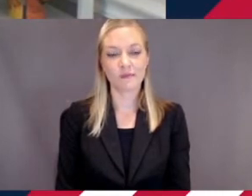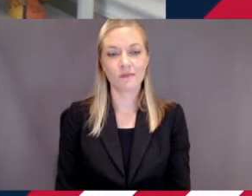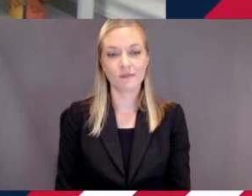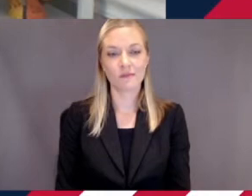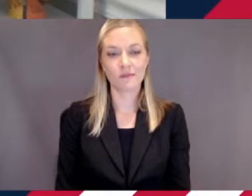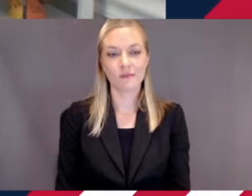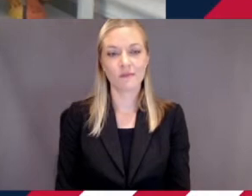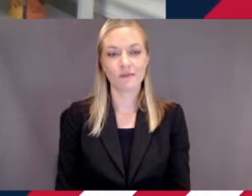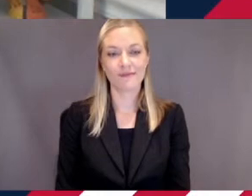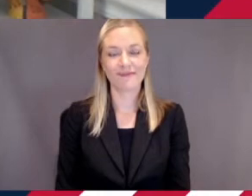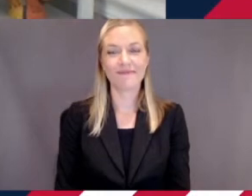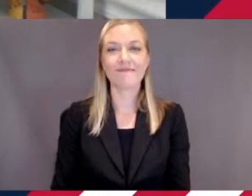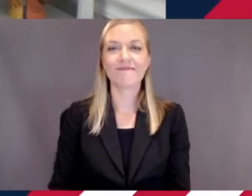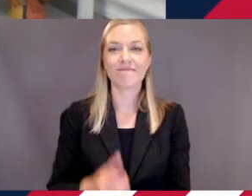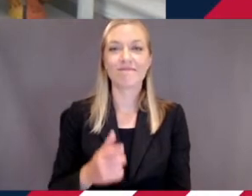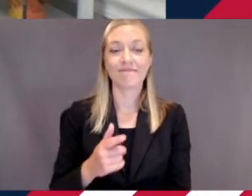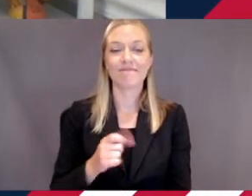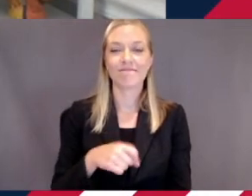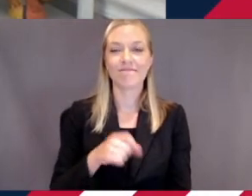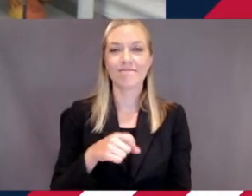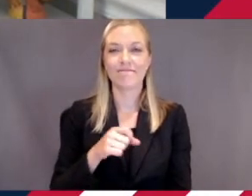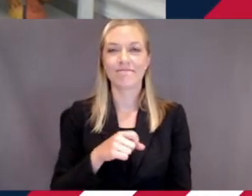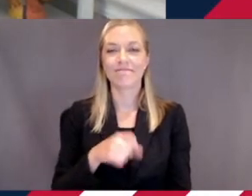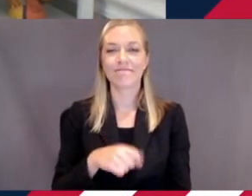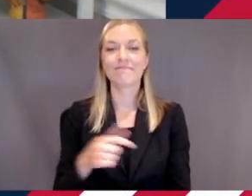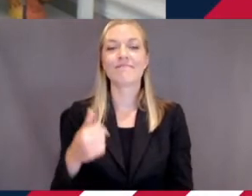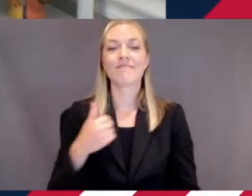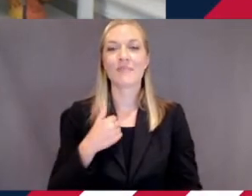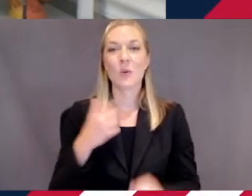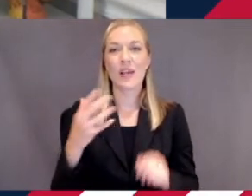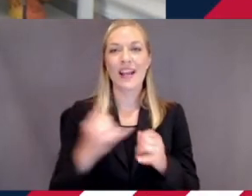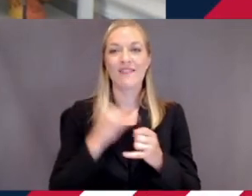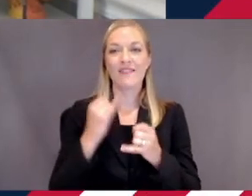We have a final vote total of